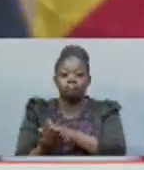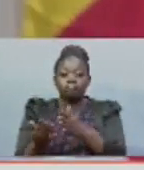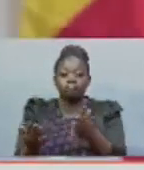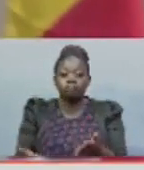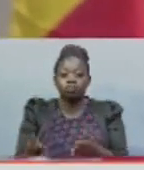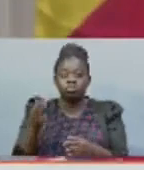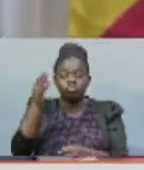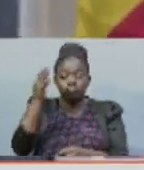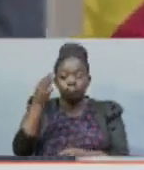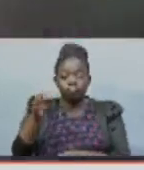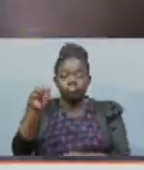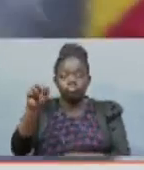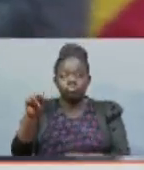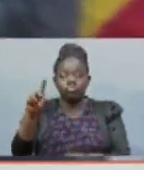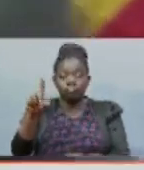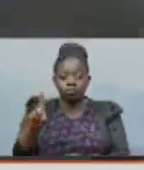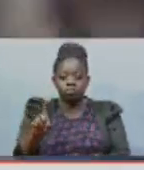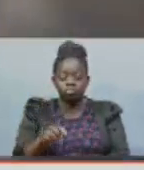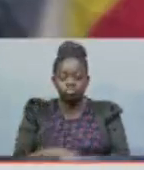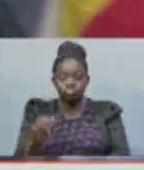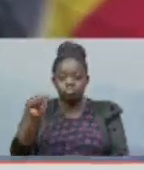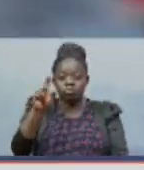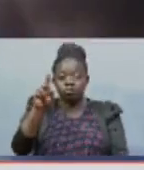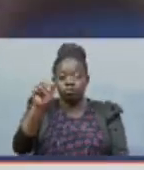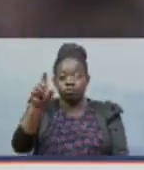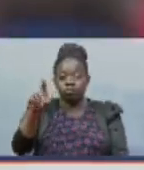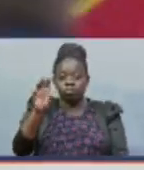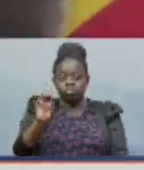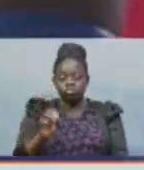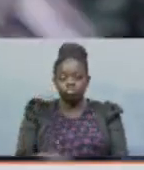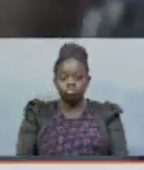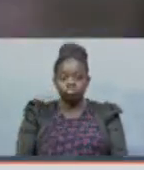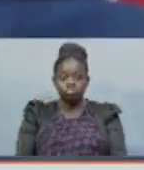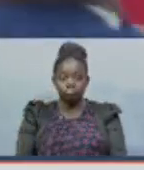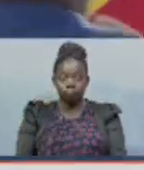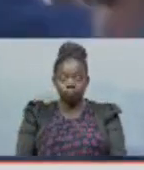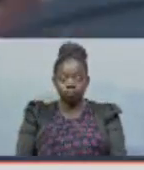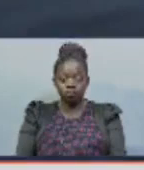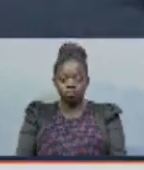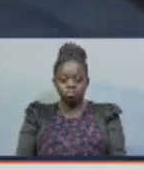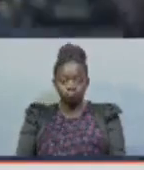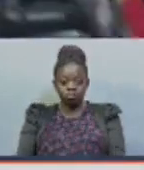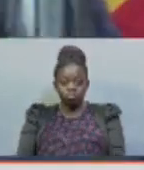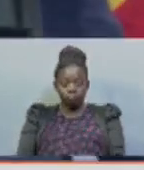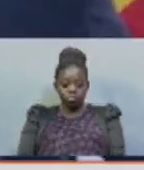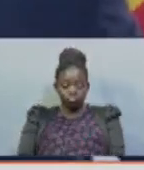e Félix Tshisekedi Ibalan qui est coordonnateur de mécanisme national de suivi a